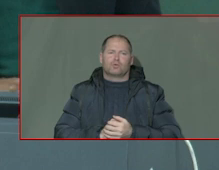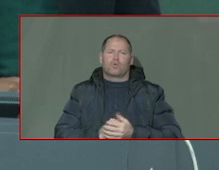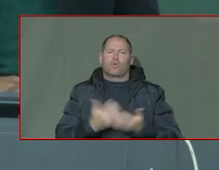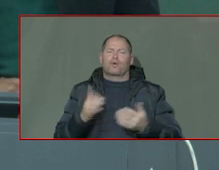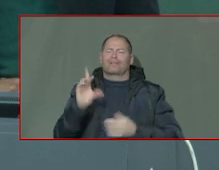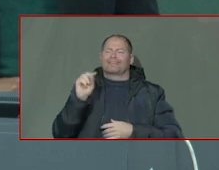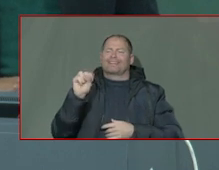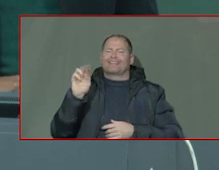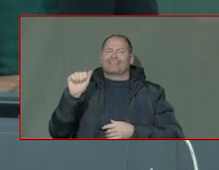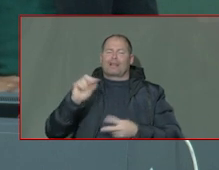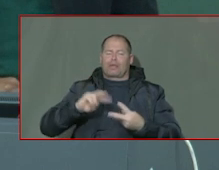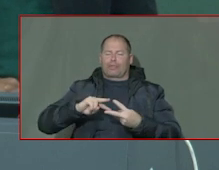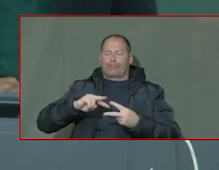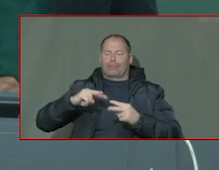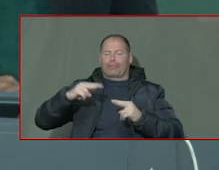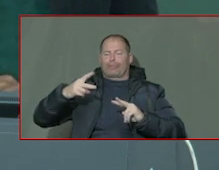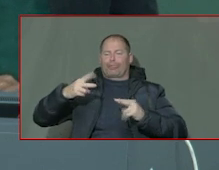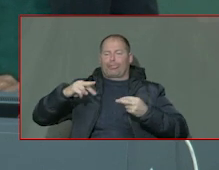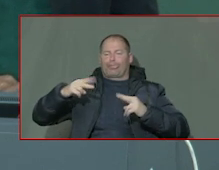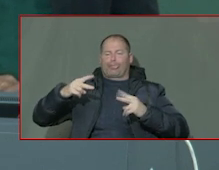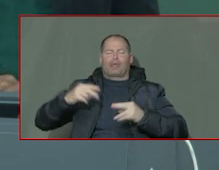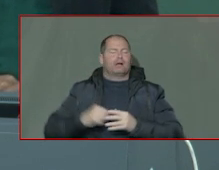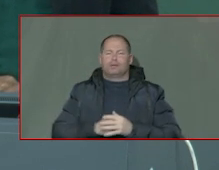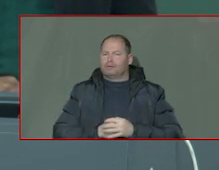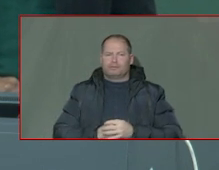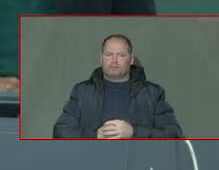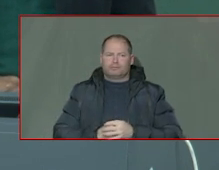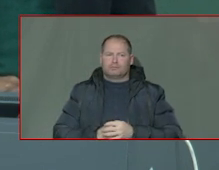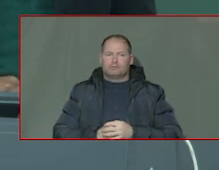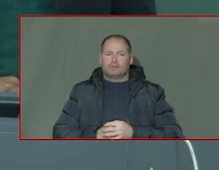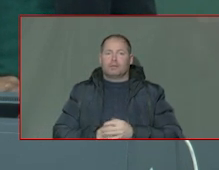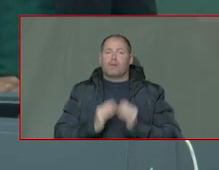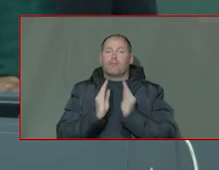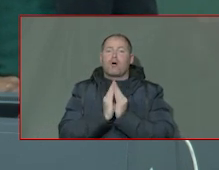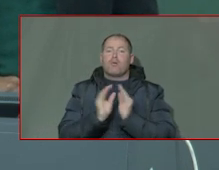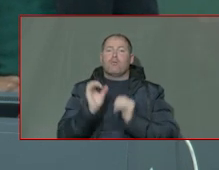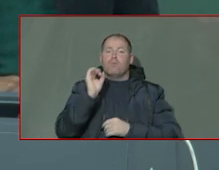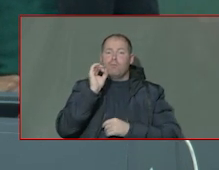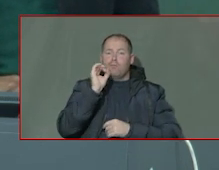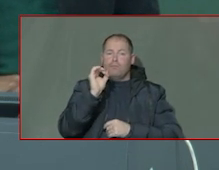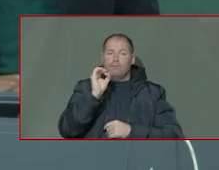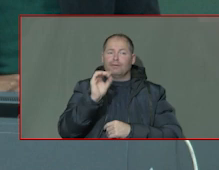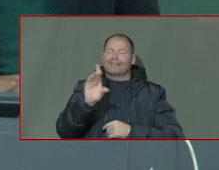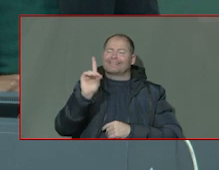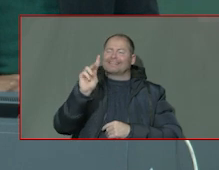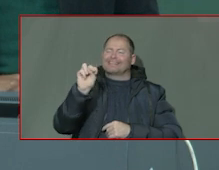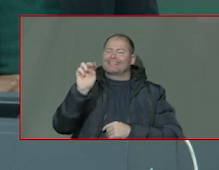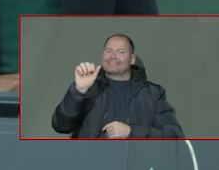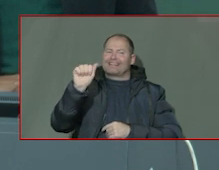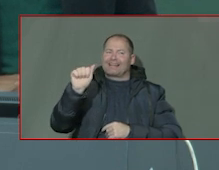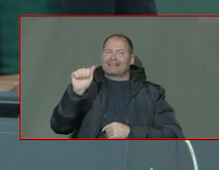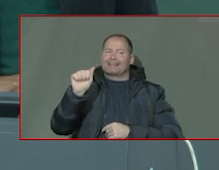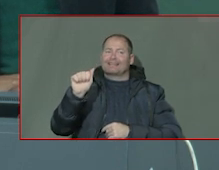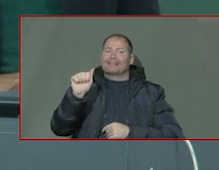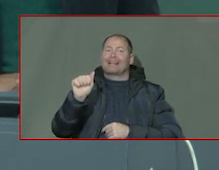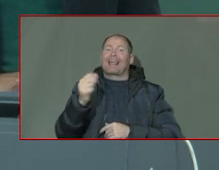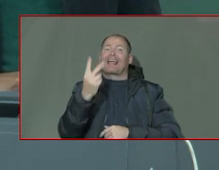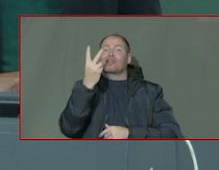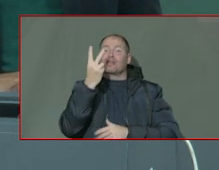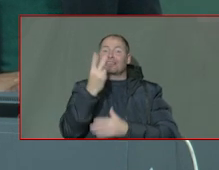DNA unwinds, no mark will be awarded. It must be the DNA double